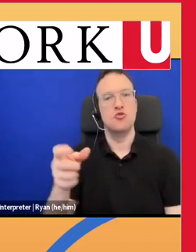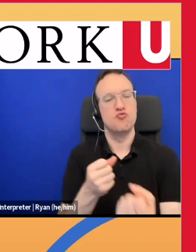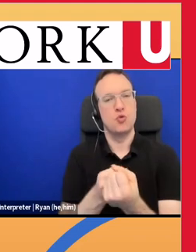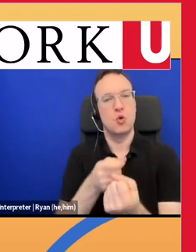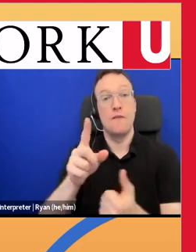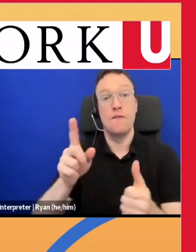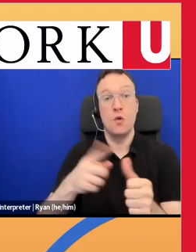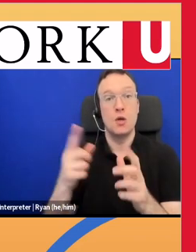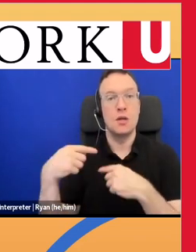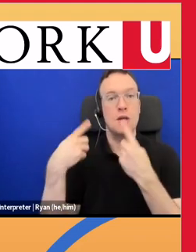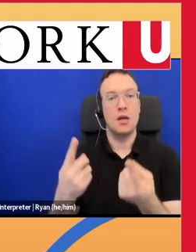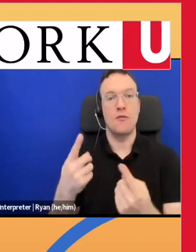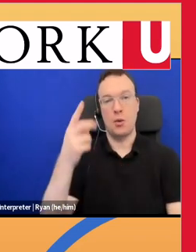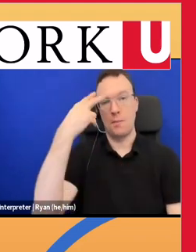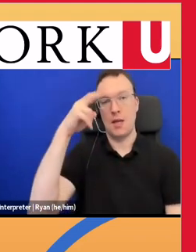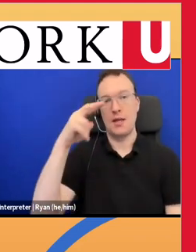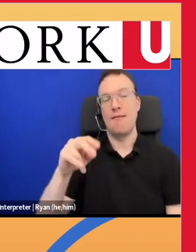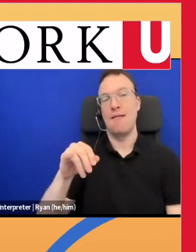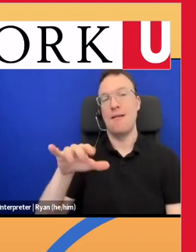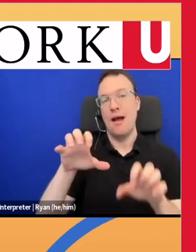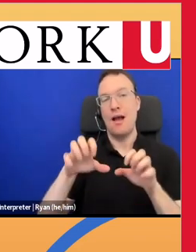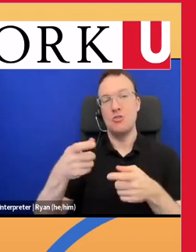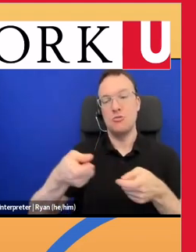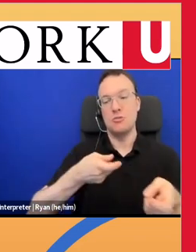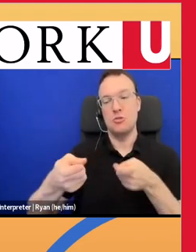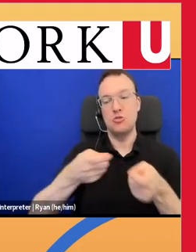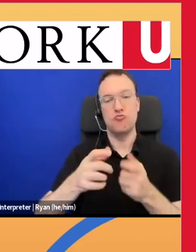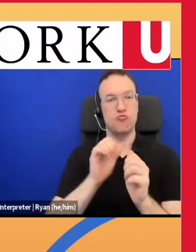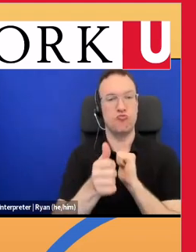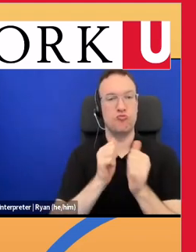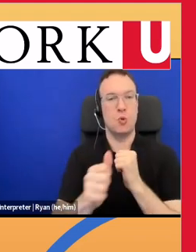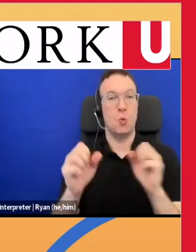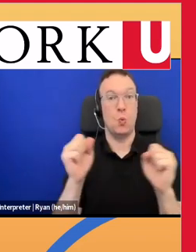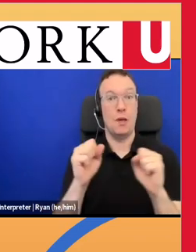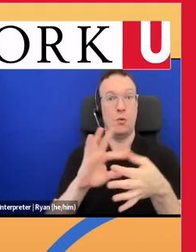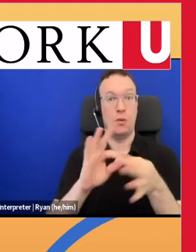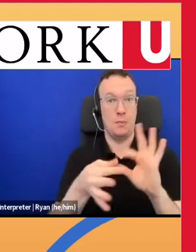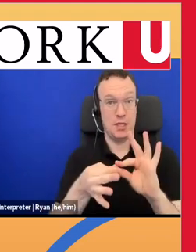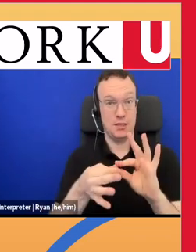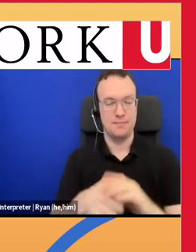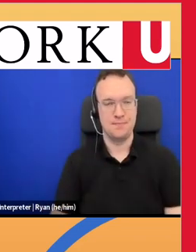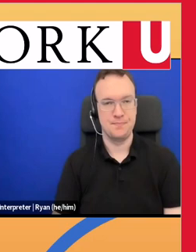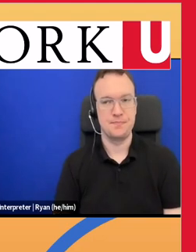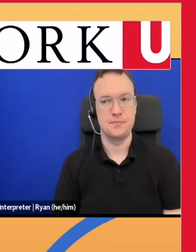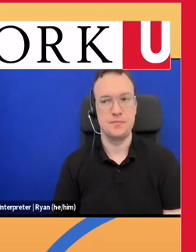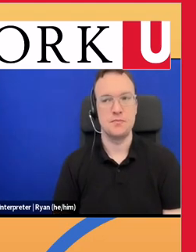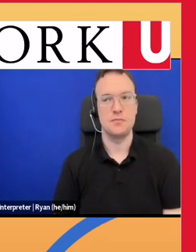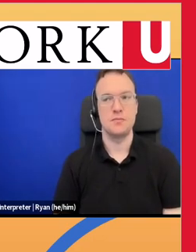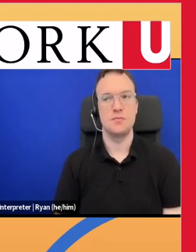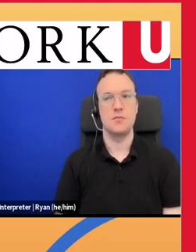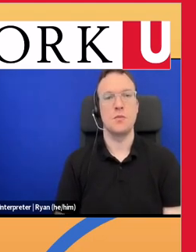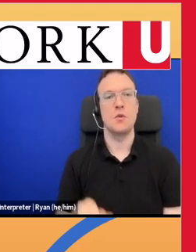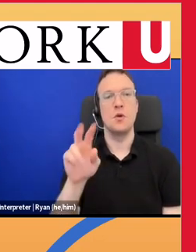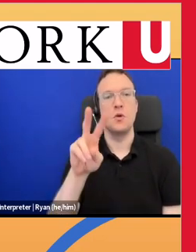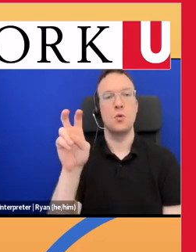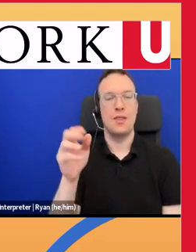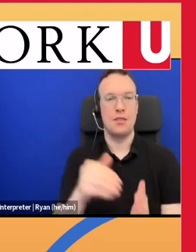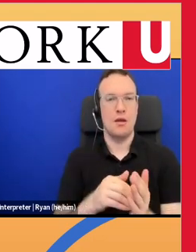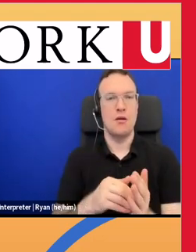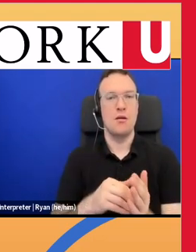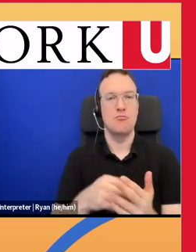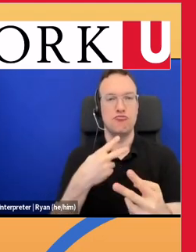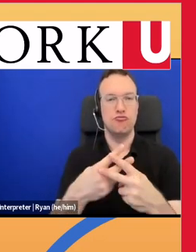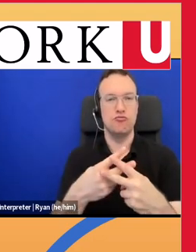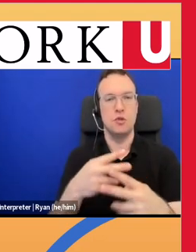ever Mexican ice skater to compete in the Winter Olympics, and close to 200,000 hashtag